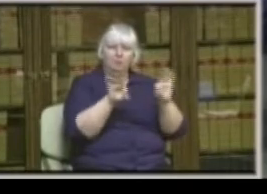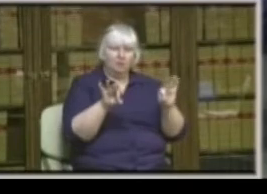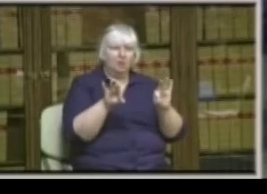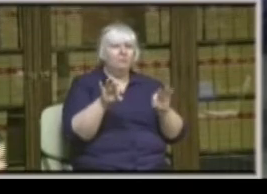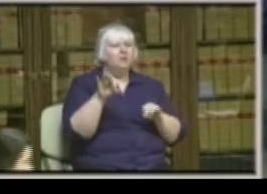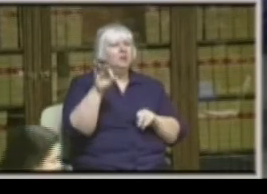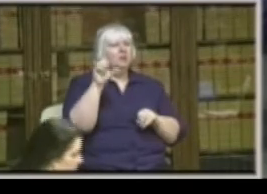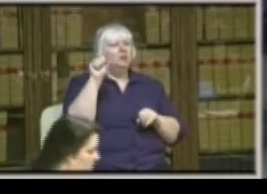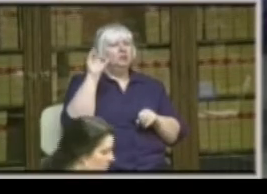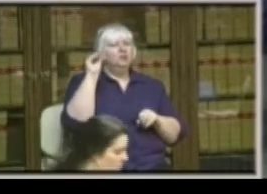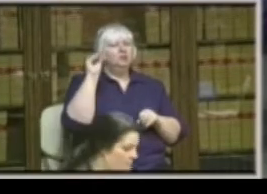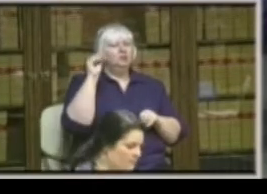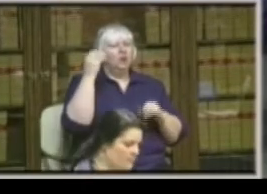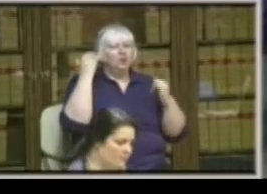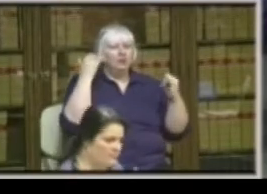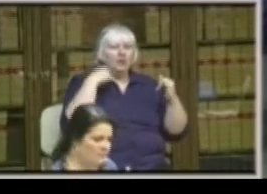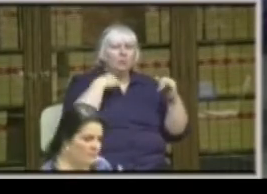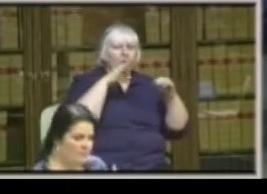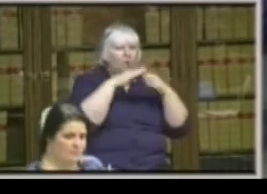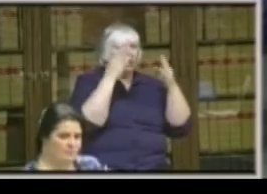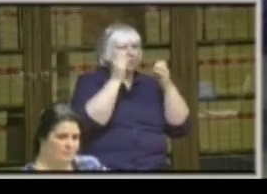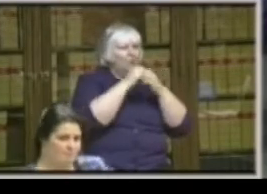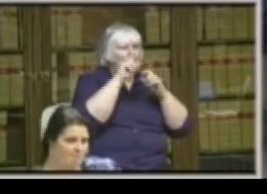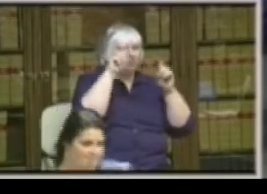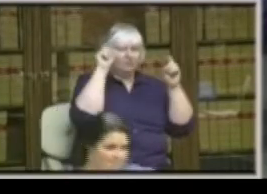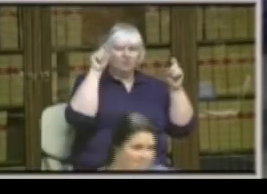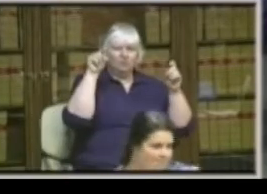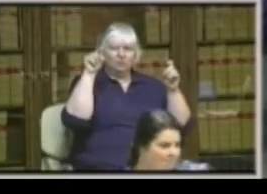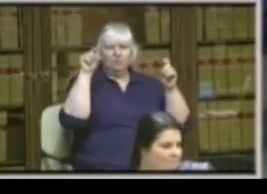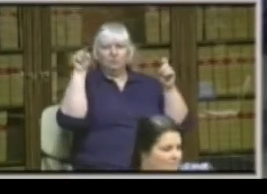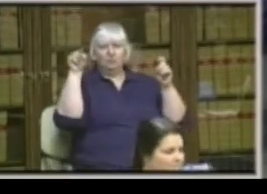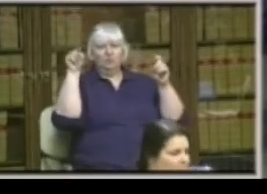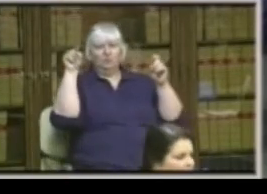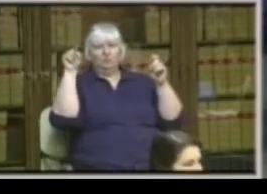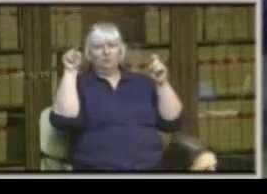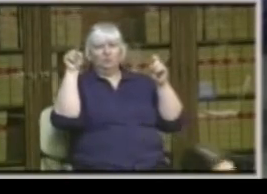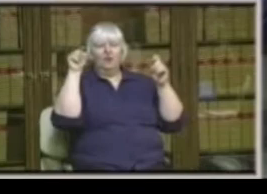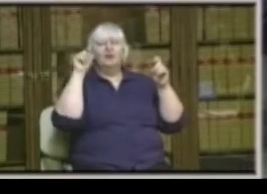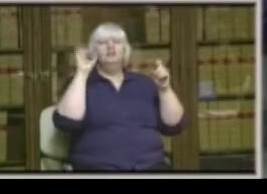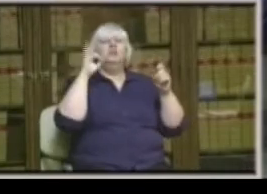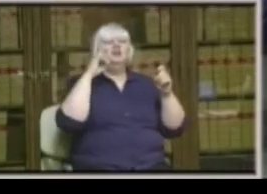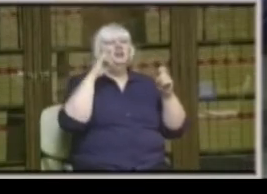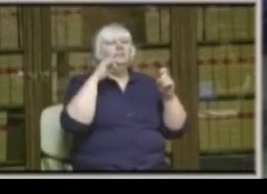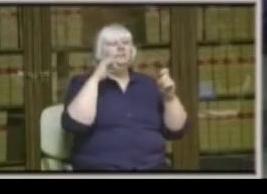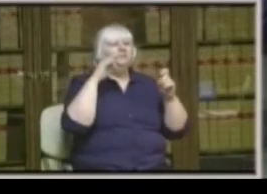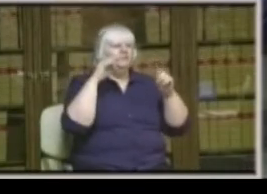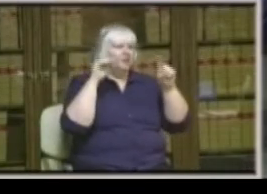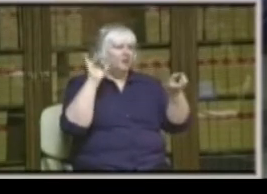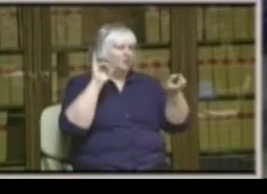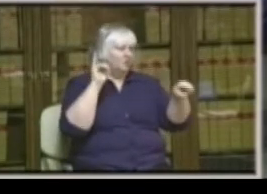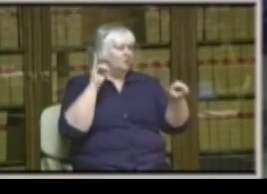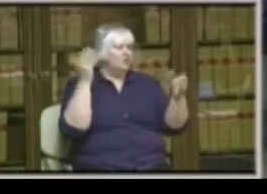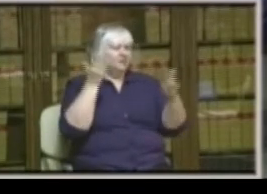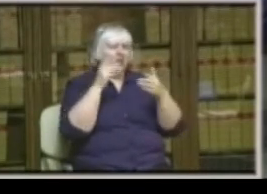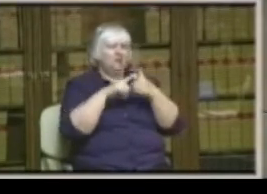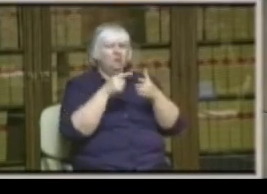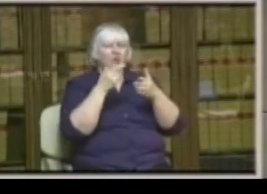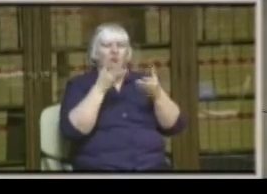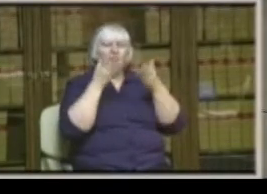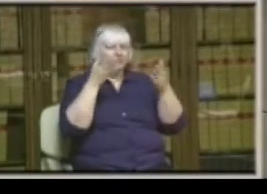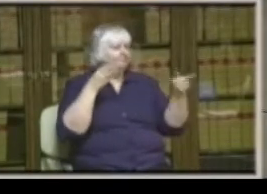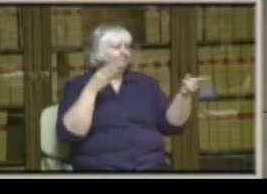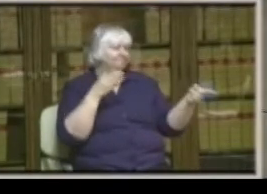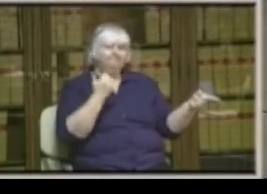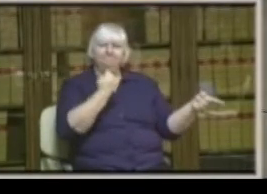So with that, we're open to questions, and Laura's here if you have specific questions about the process we used in our accommodations panel and that kind of thing. And I have a